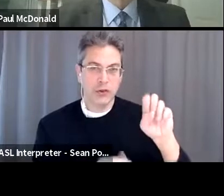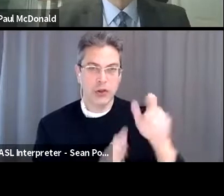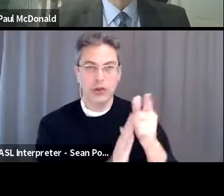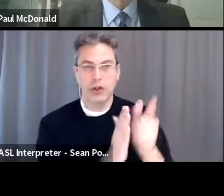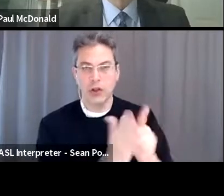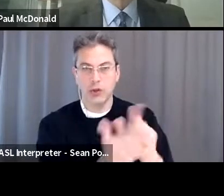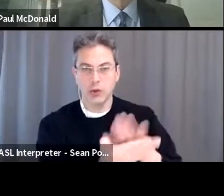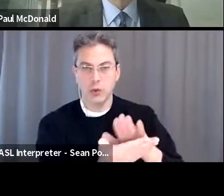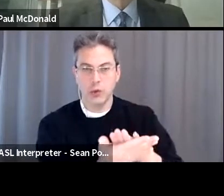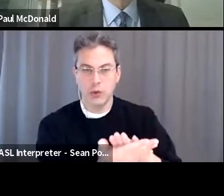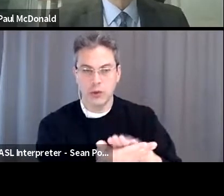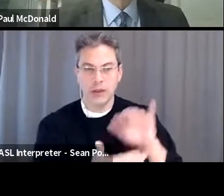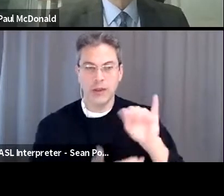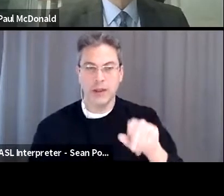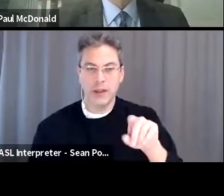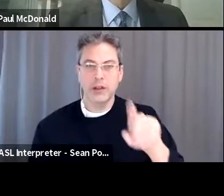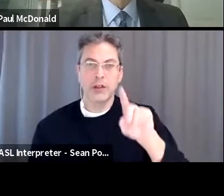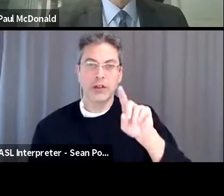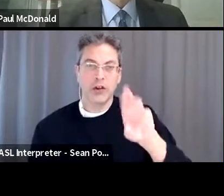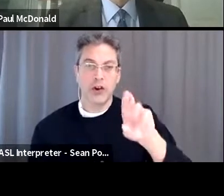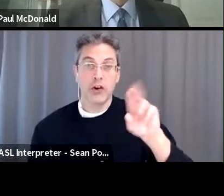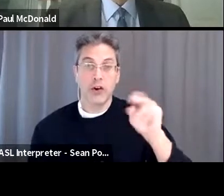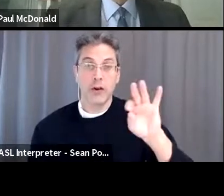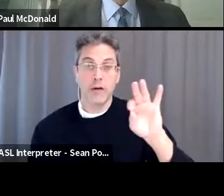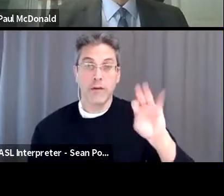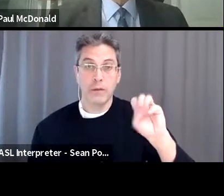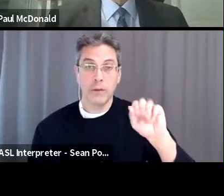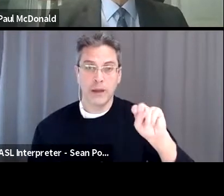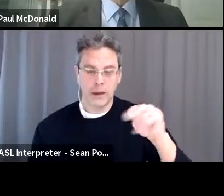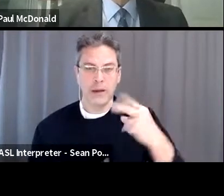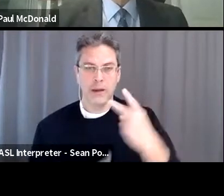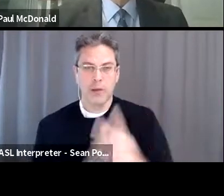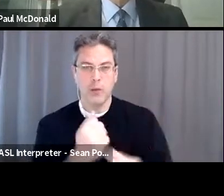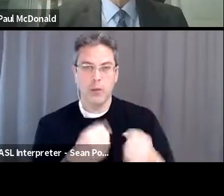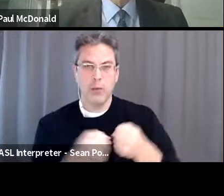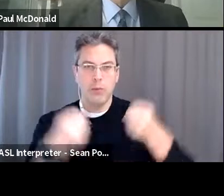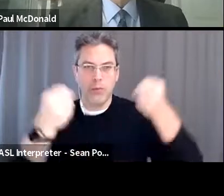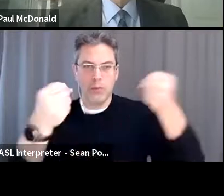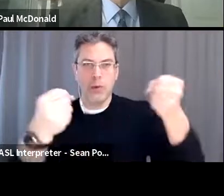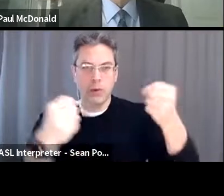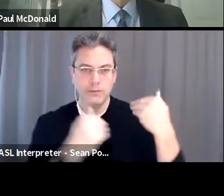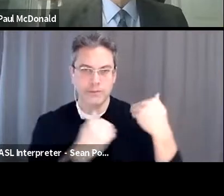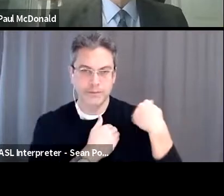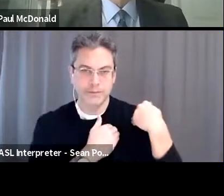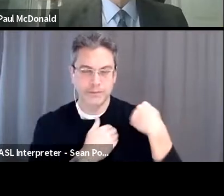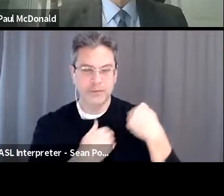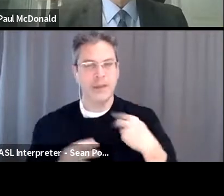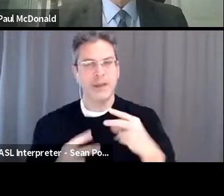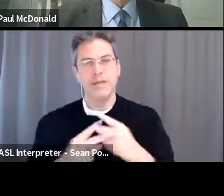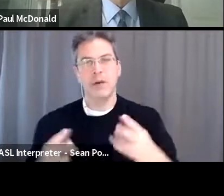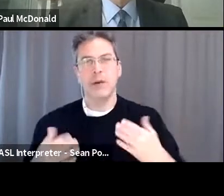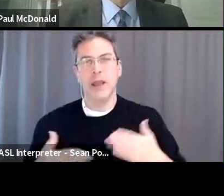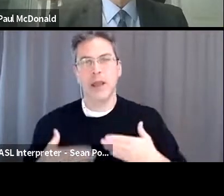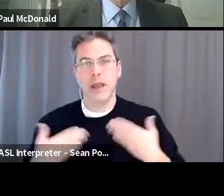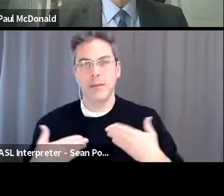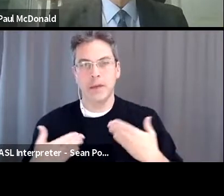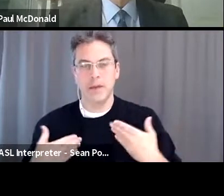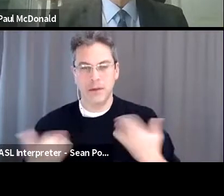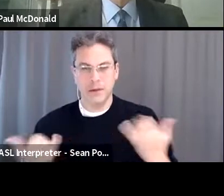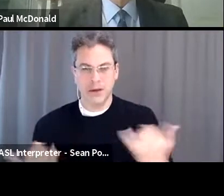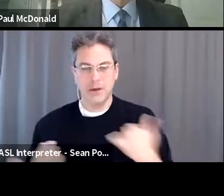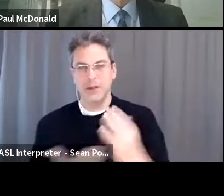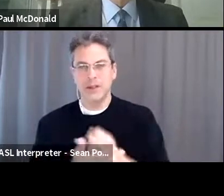is jointly appointed. And so it gives me great pleasure to be here today to celebrate the